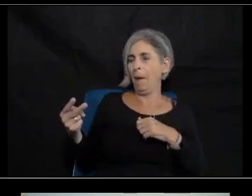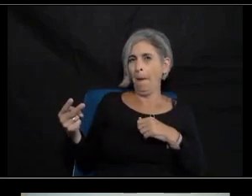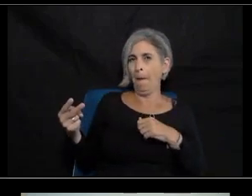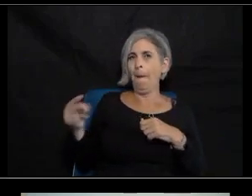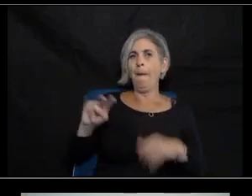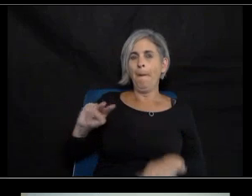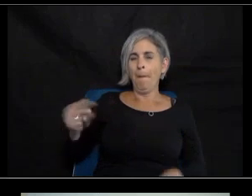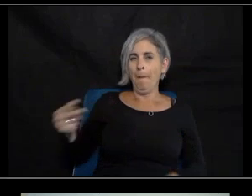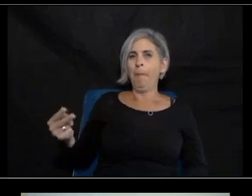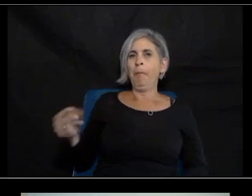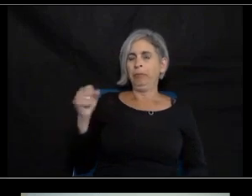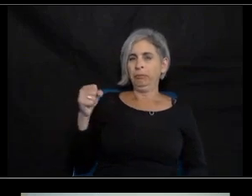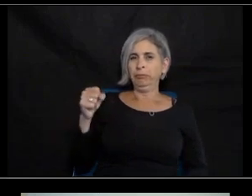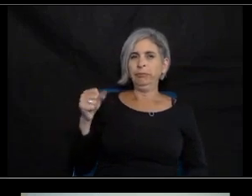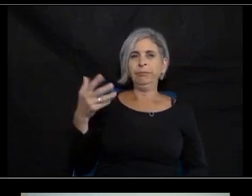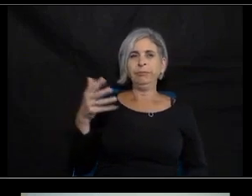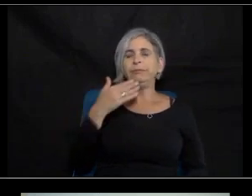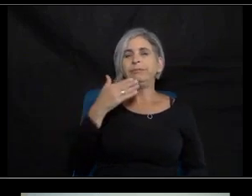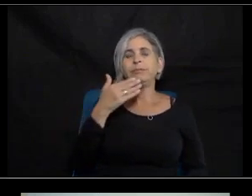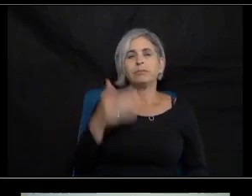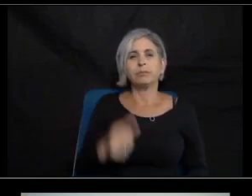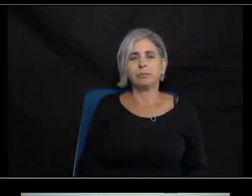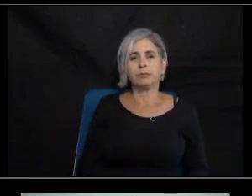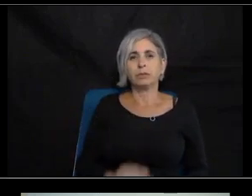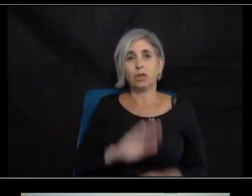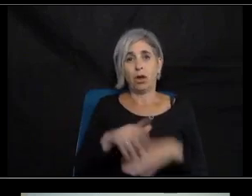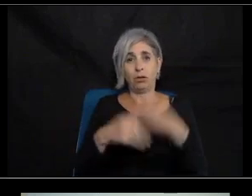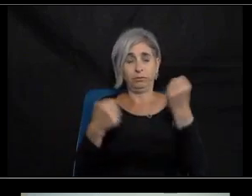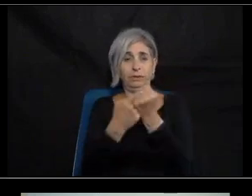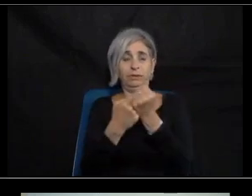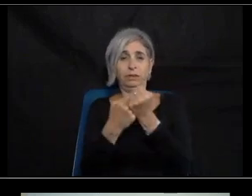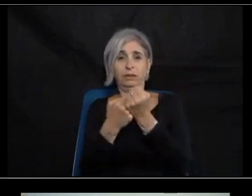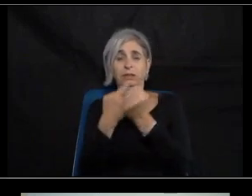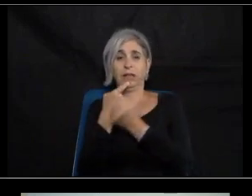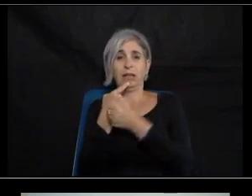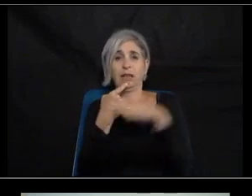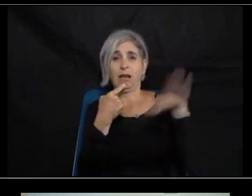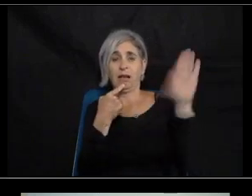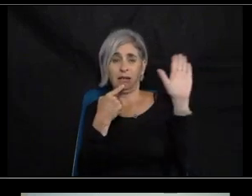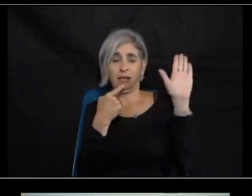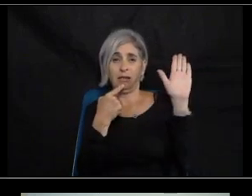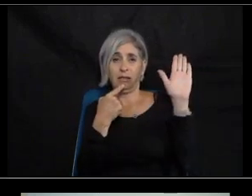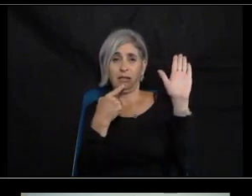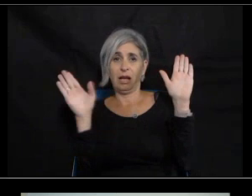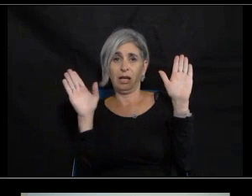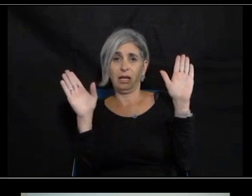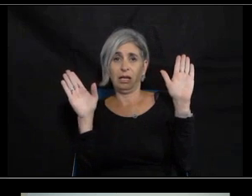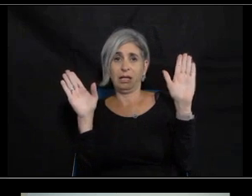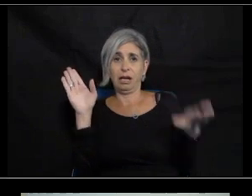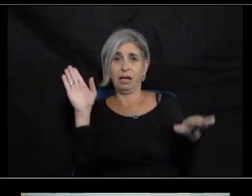Okay. Thank you. All those in favor, state so by saying aye. Aye. Aye.